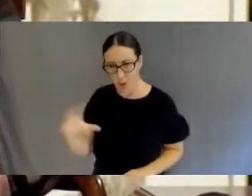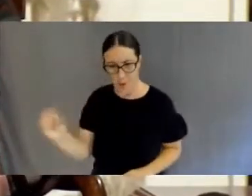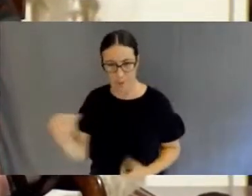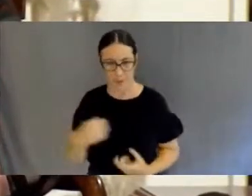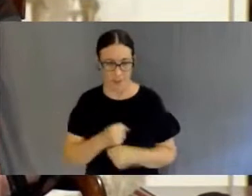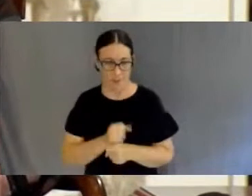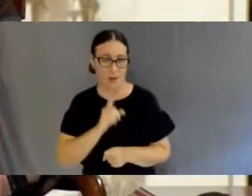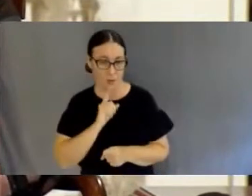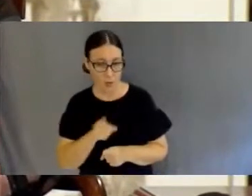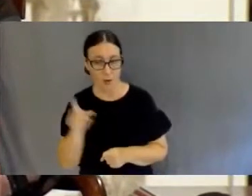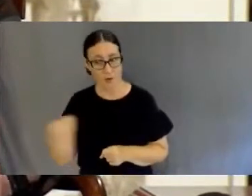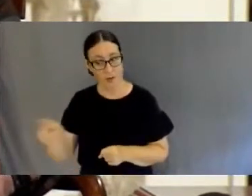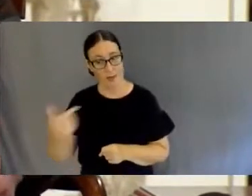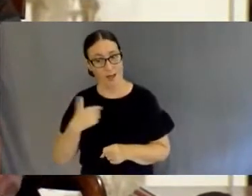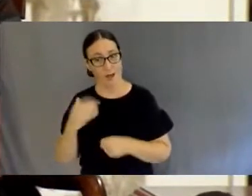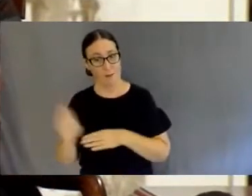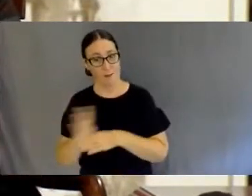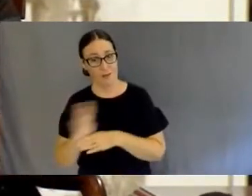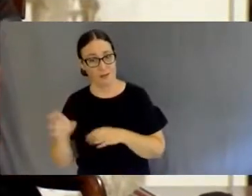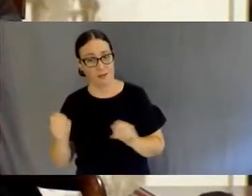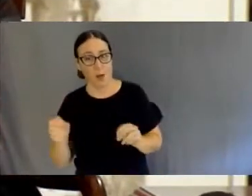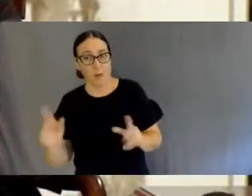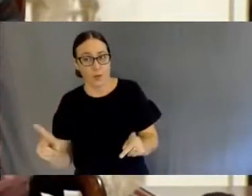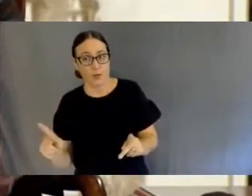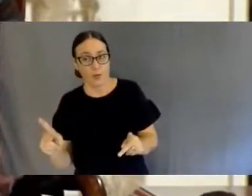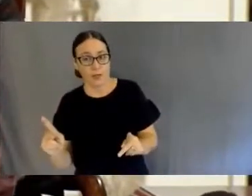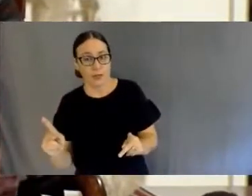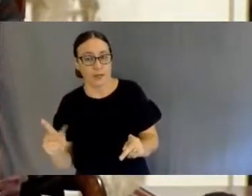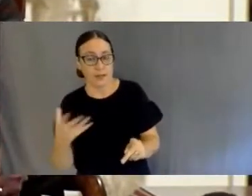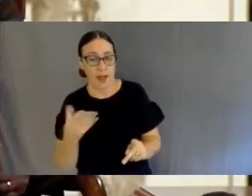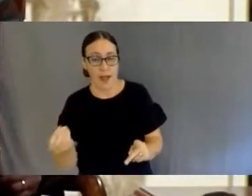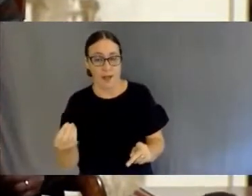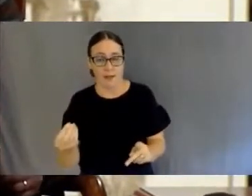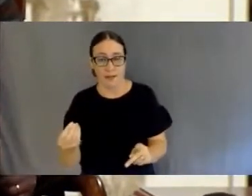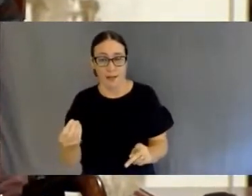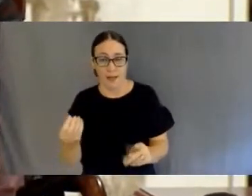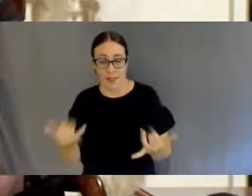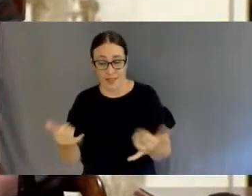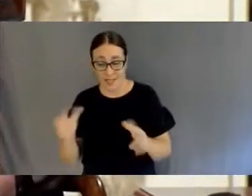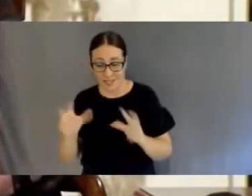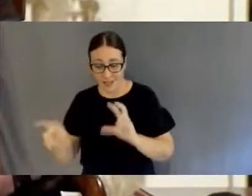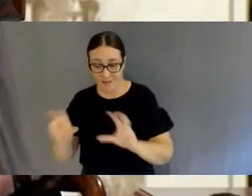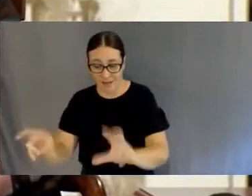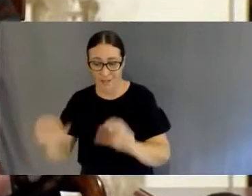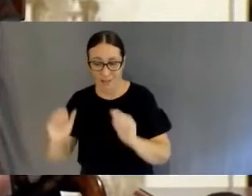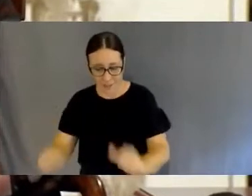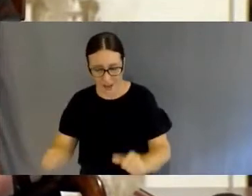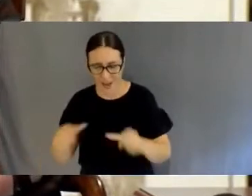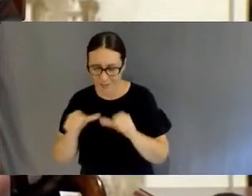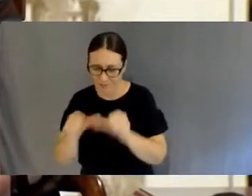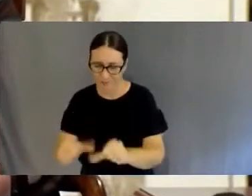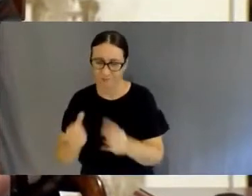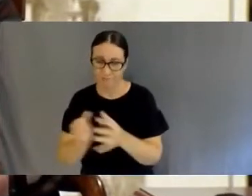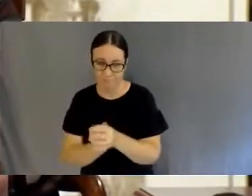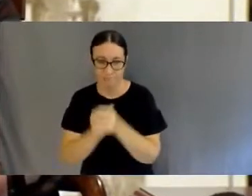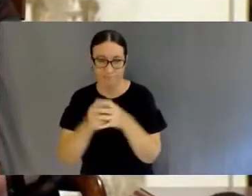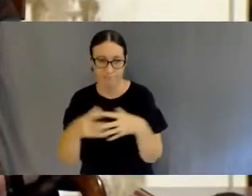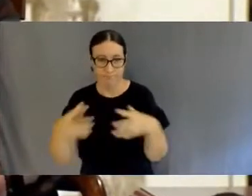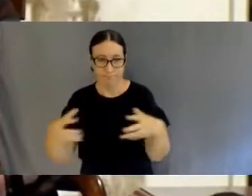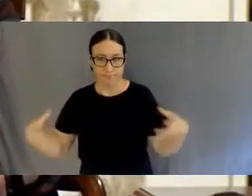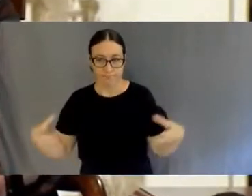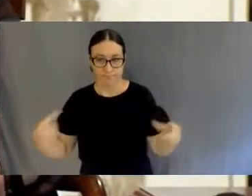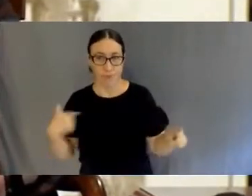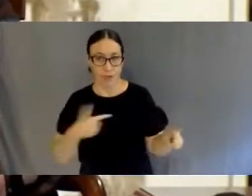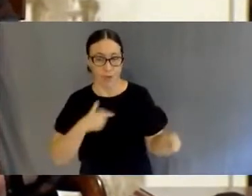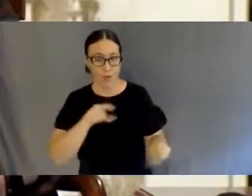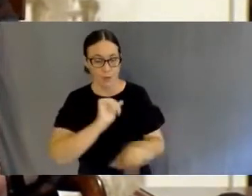make sure that they have business opportunities and that these investments can scale. And we need to work